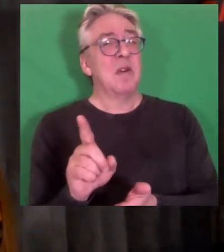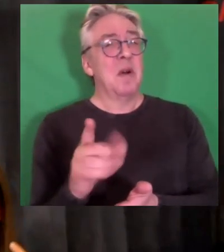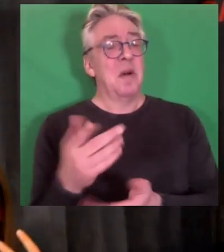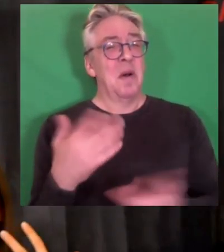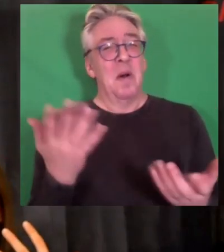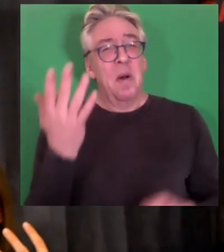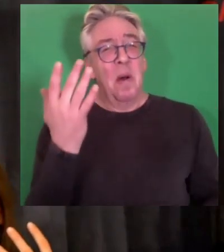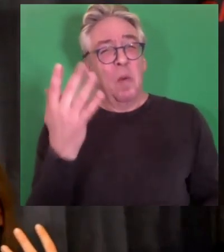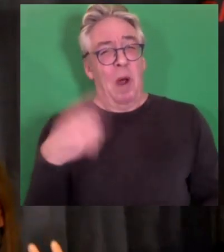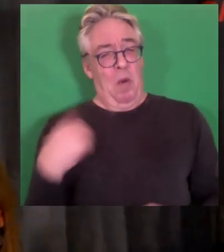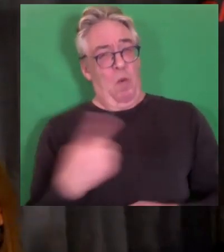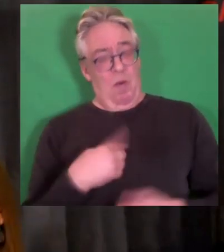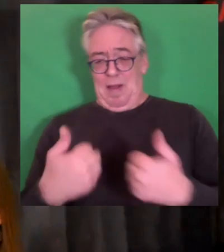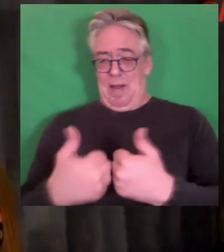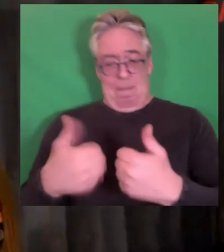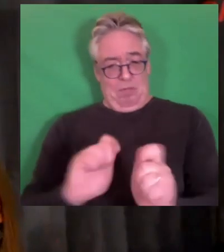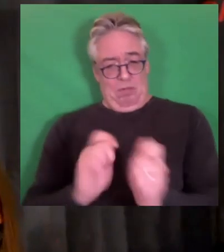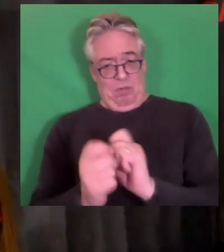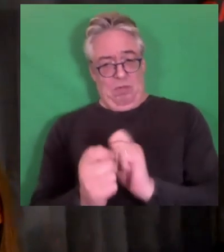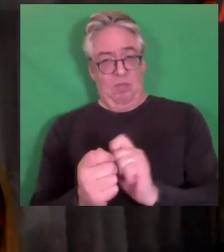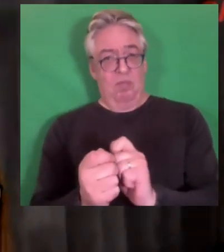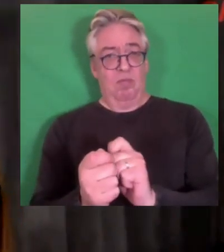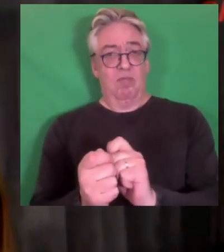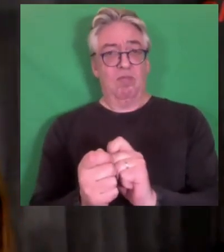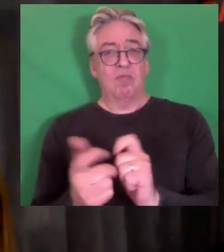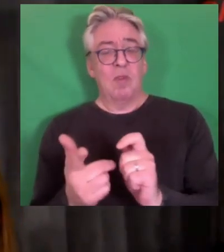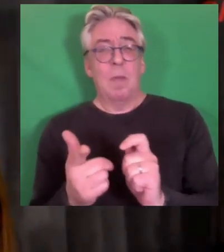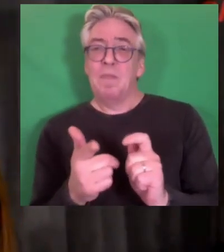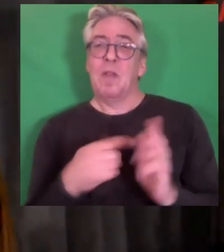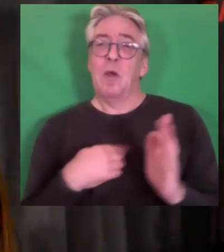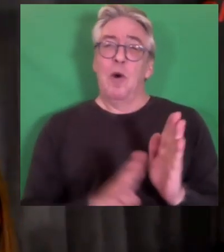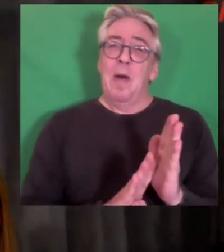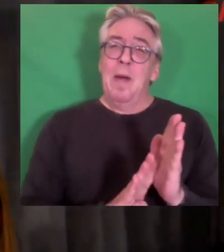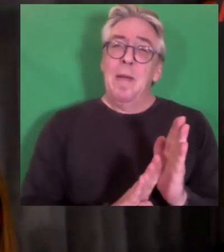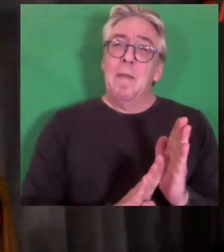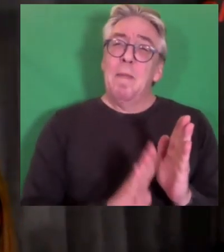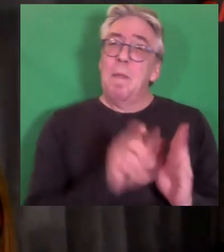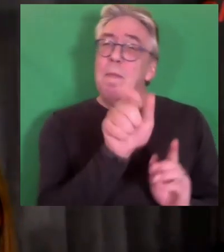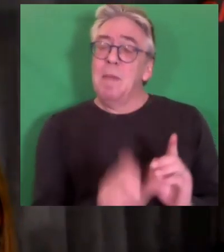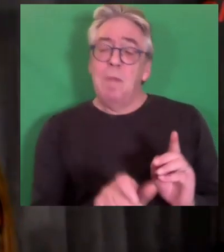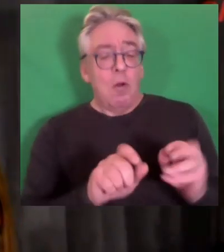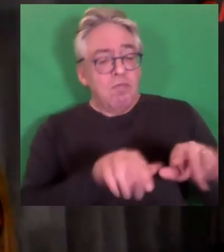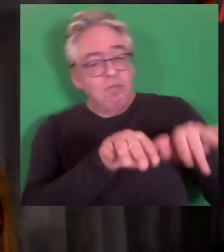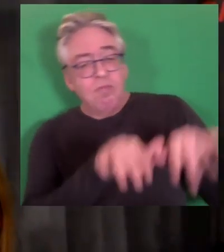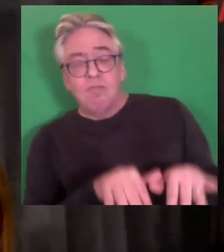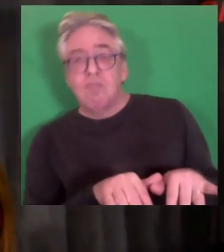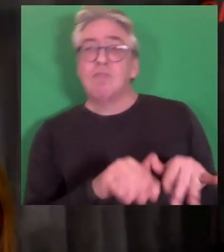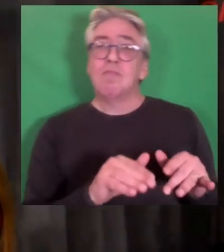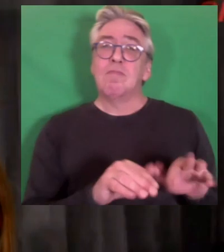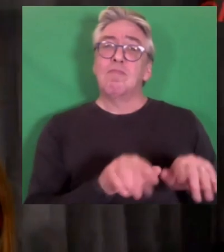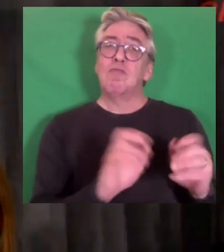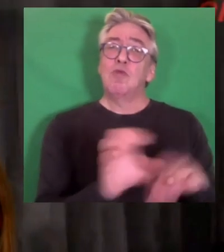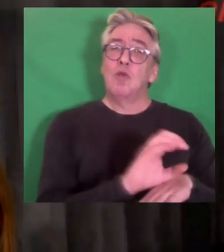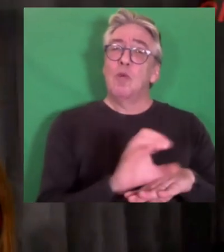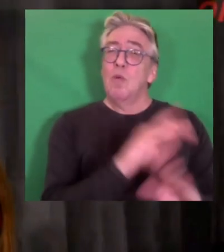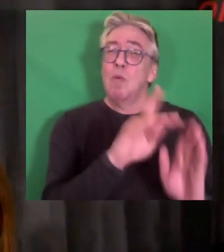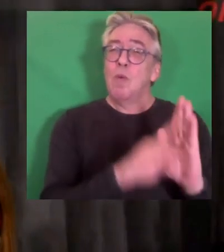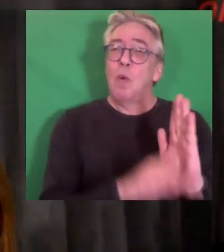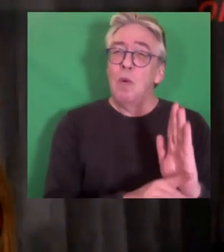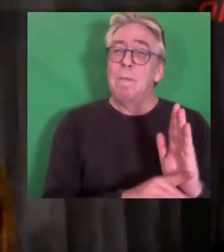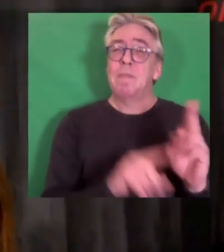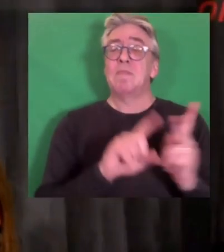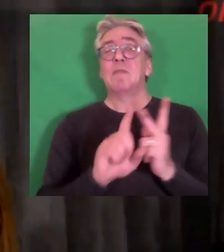with developers, software, hardware, doesn't matter, to just help this topic to gain some